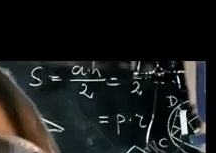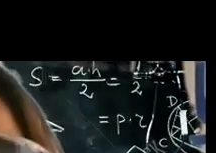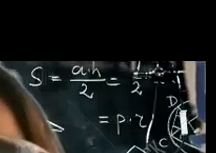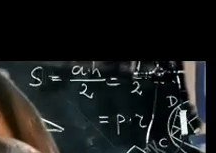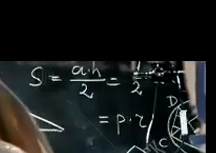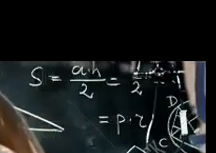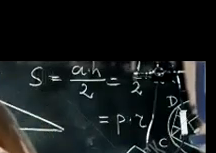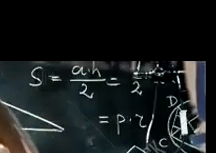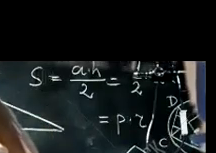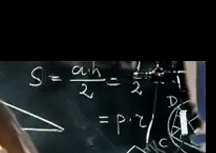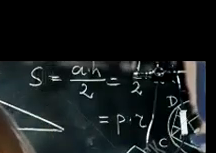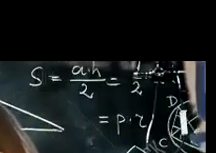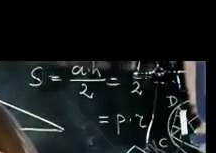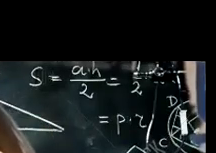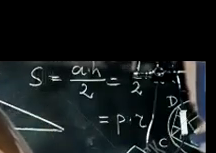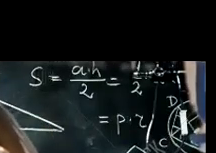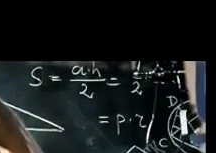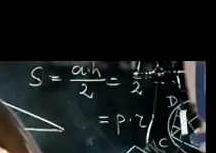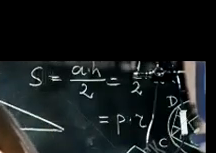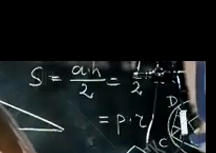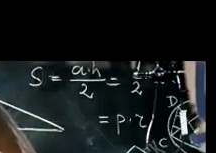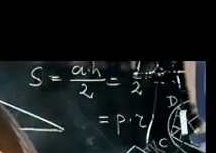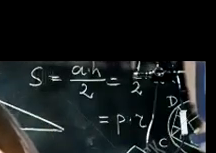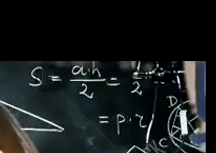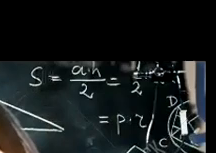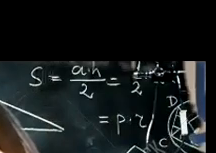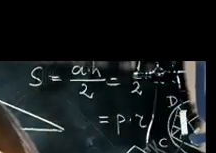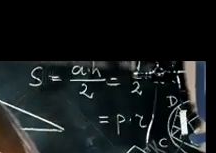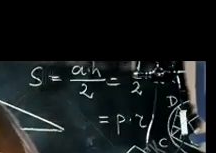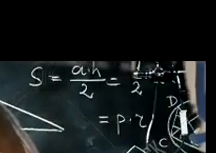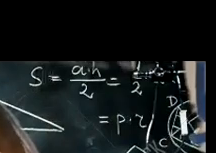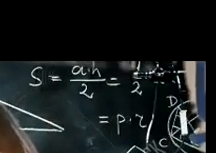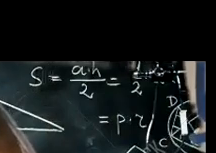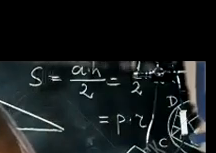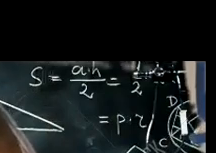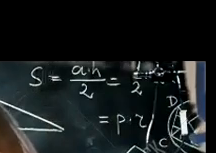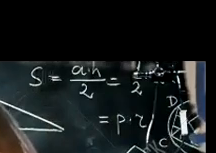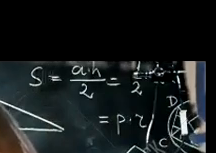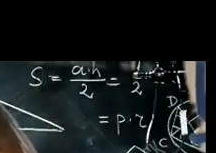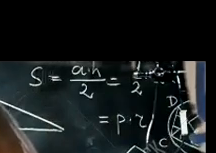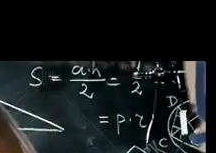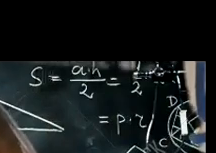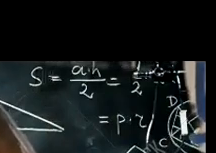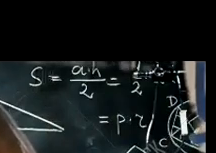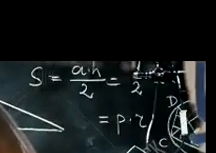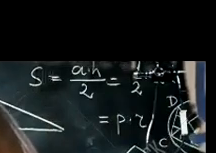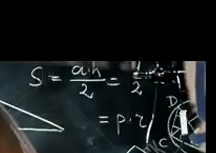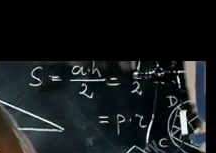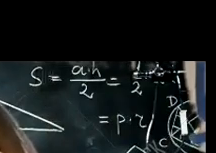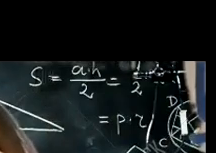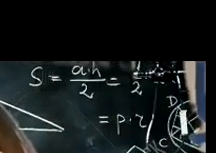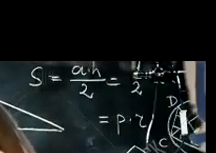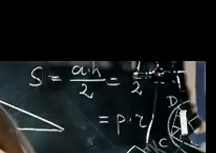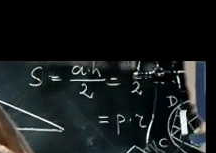my science table. And we're gonna split our screen so you can see your science experiment. Are you ready?